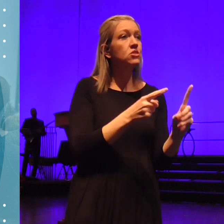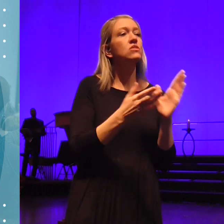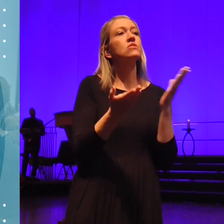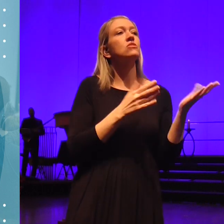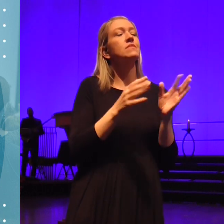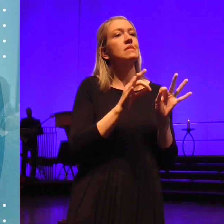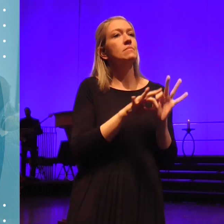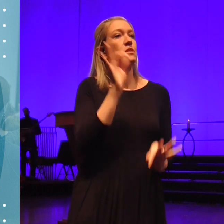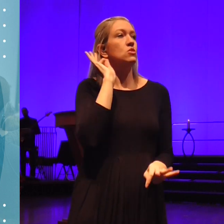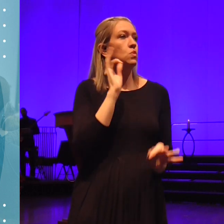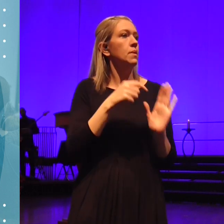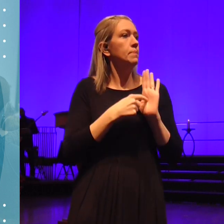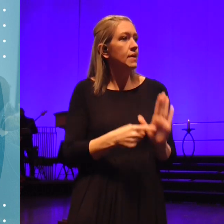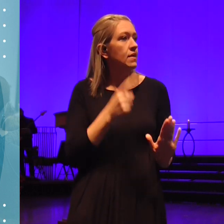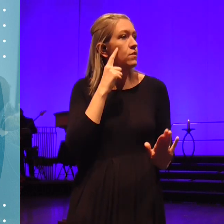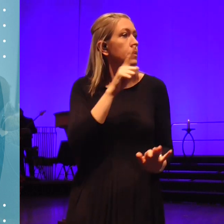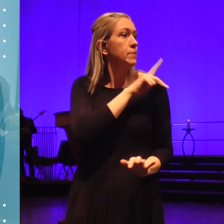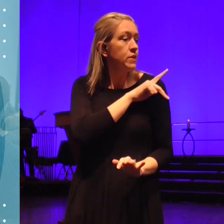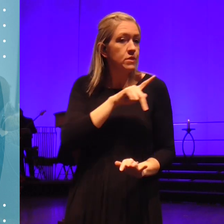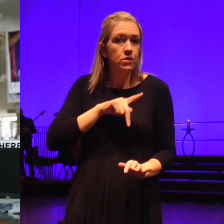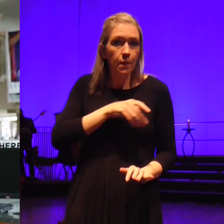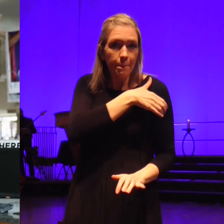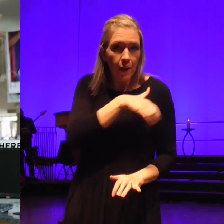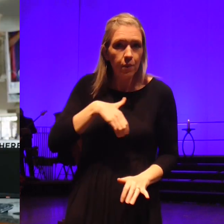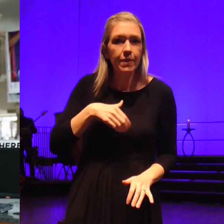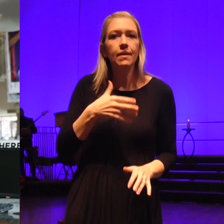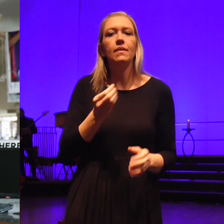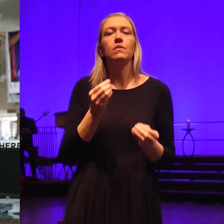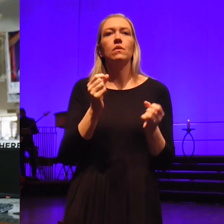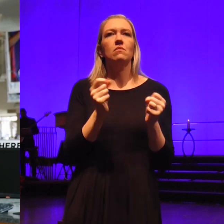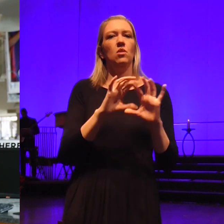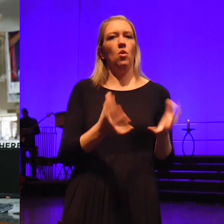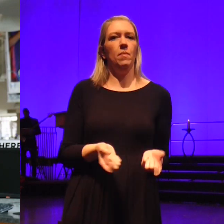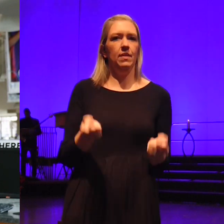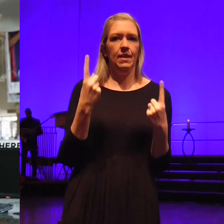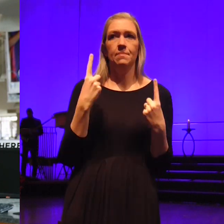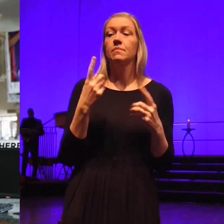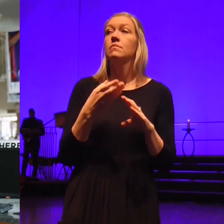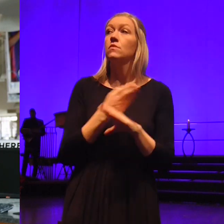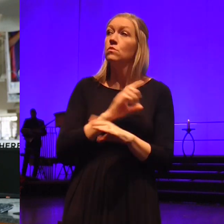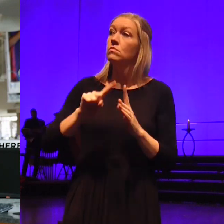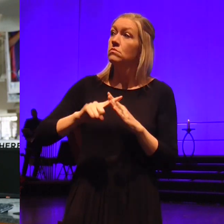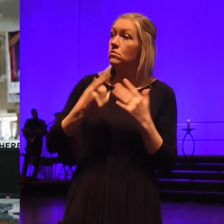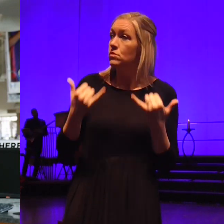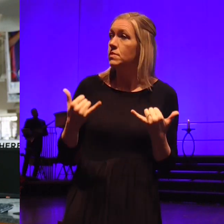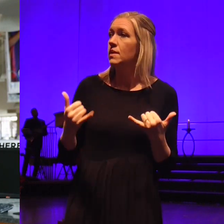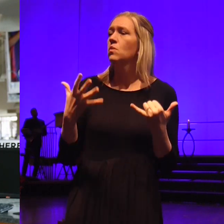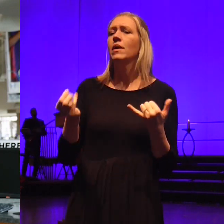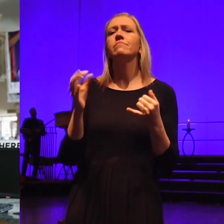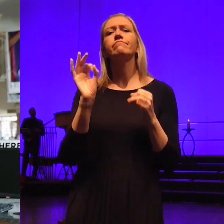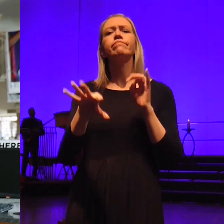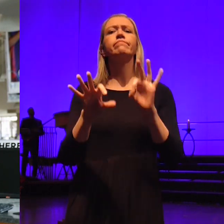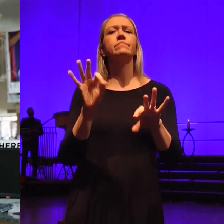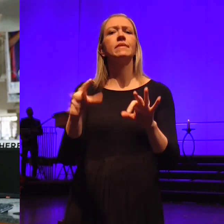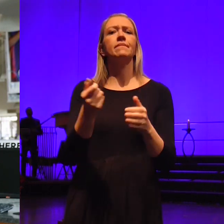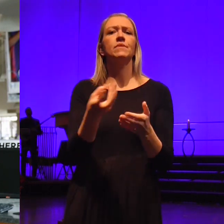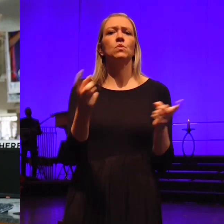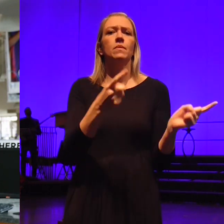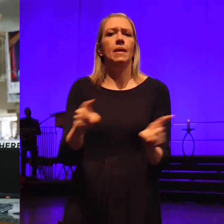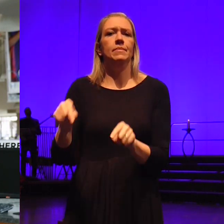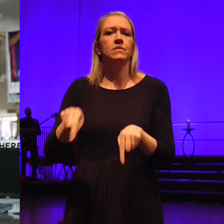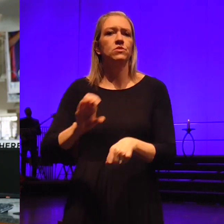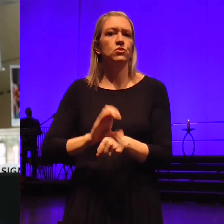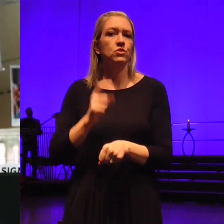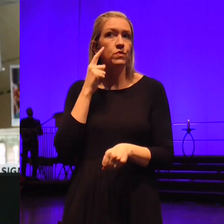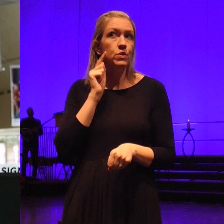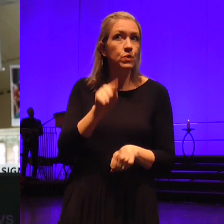personal empowerment and global enlightenment. Before we get started today, we want to give you a look at a few things coming up around Mile High Church for you and your